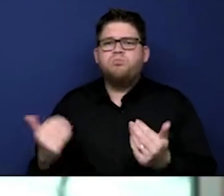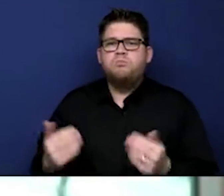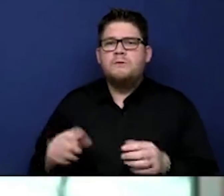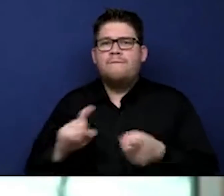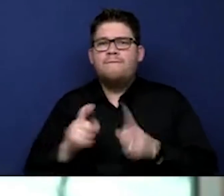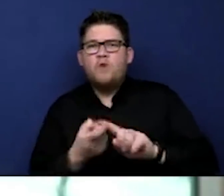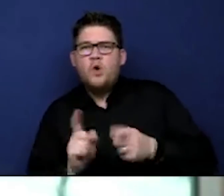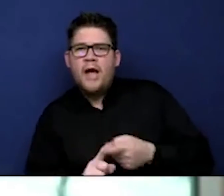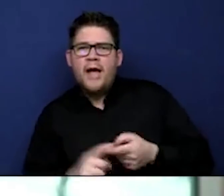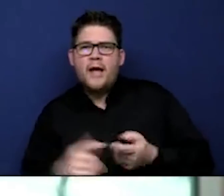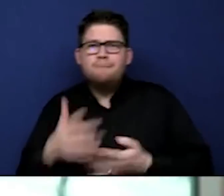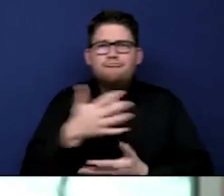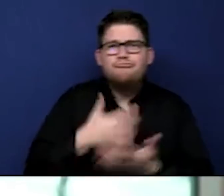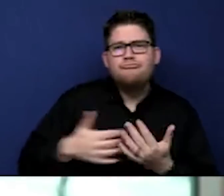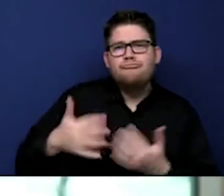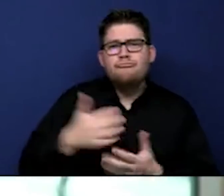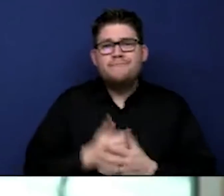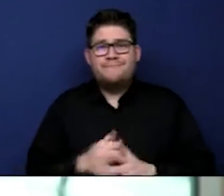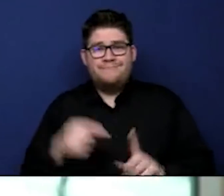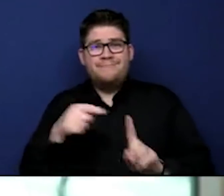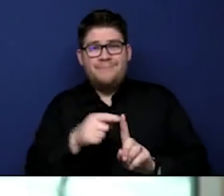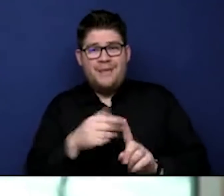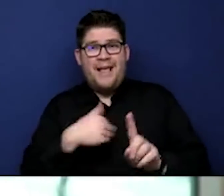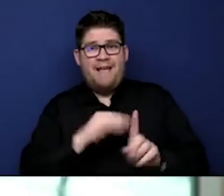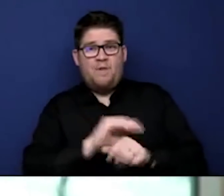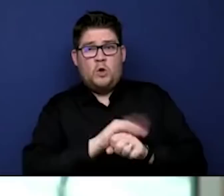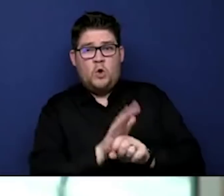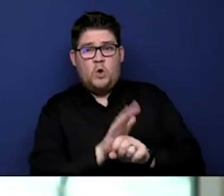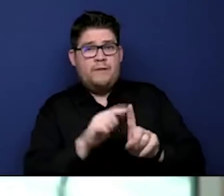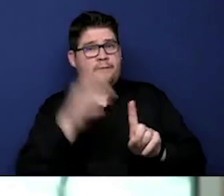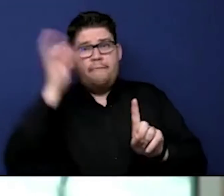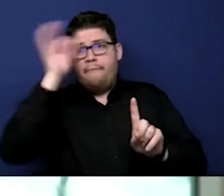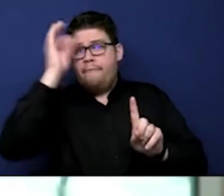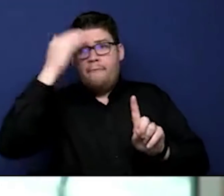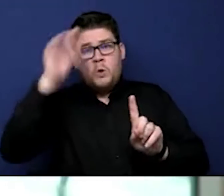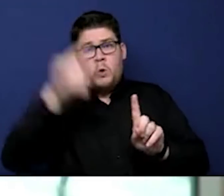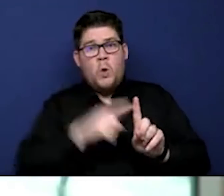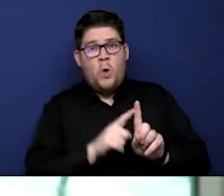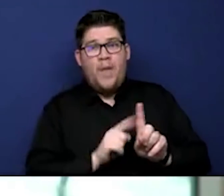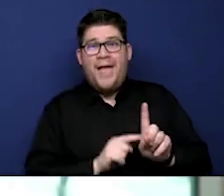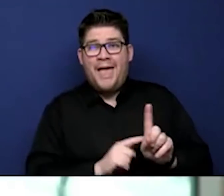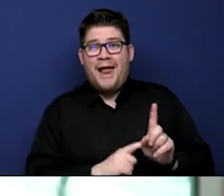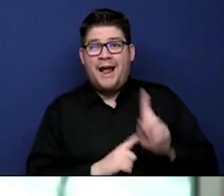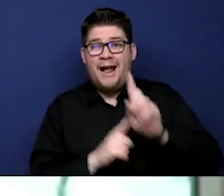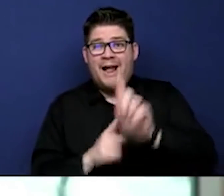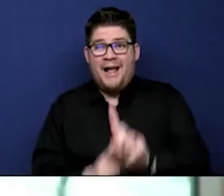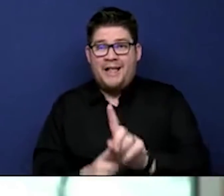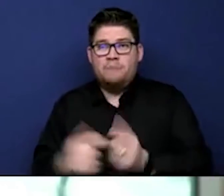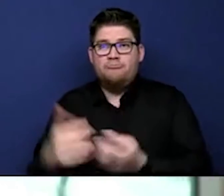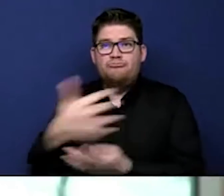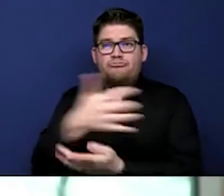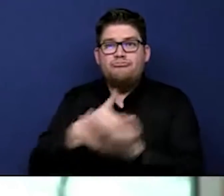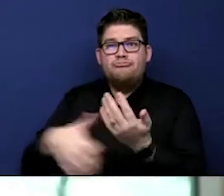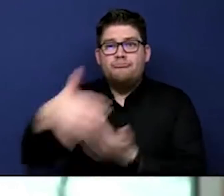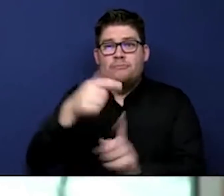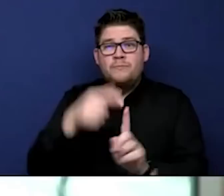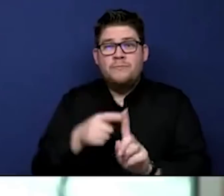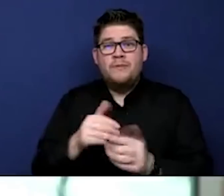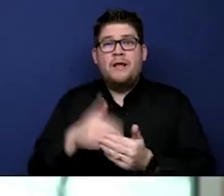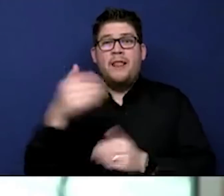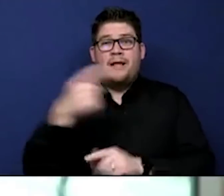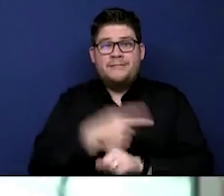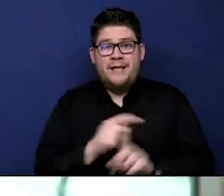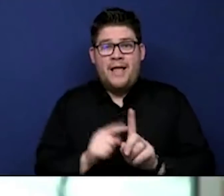and then one of the friends has COVID-19 without recognizing it. The next day, they go to a backyard barbecue with a number of